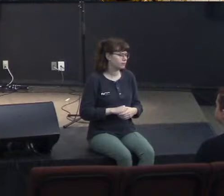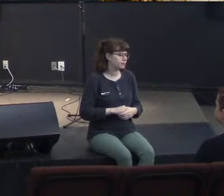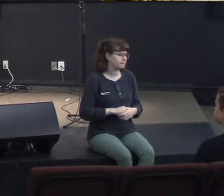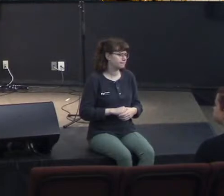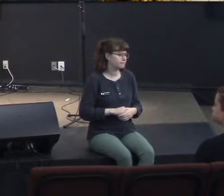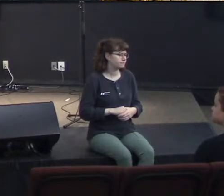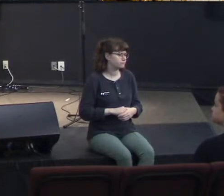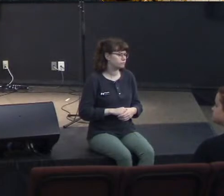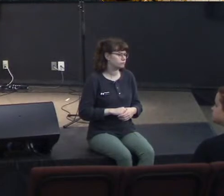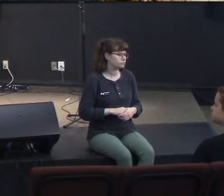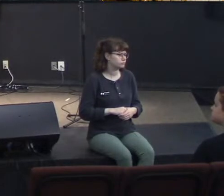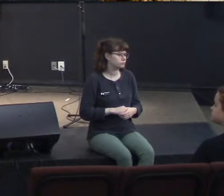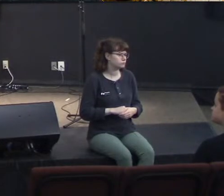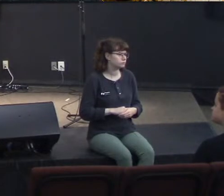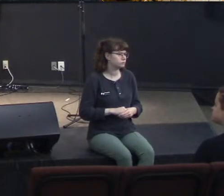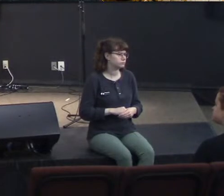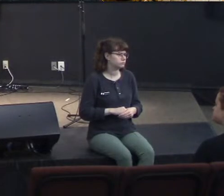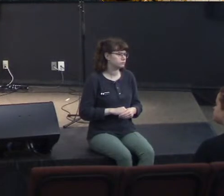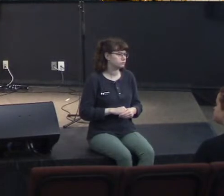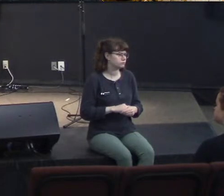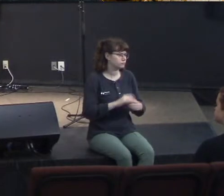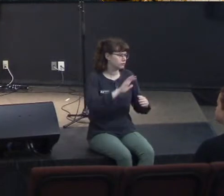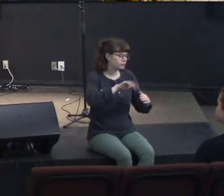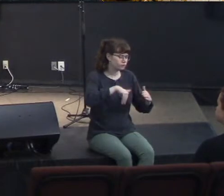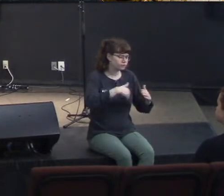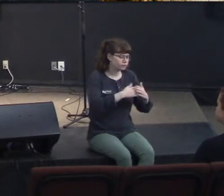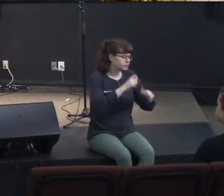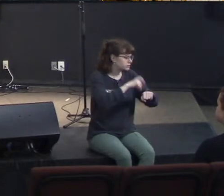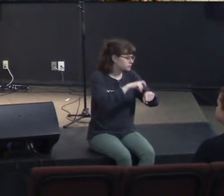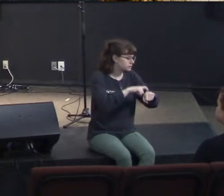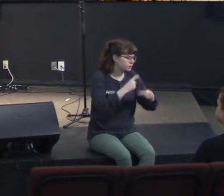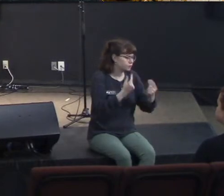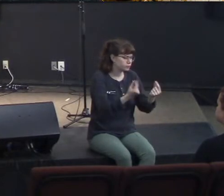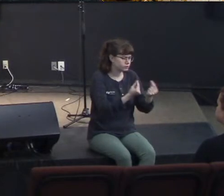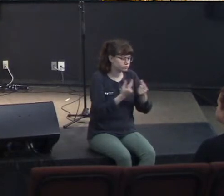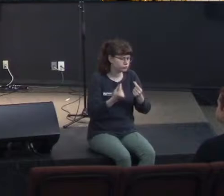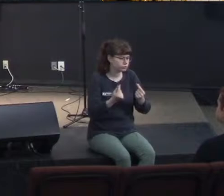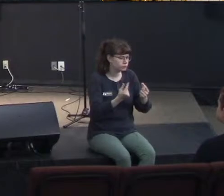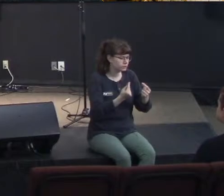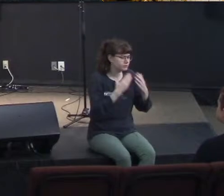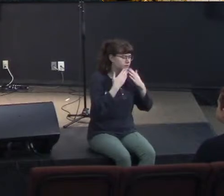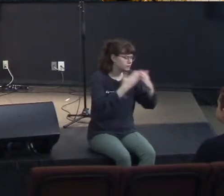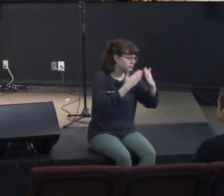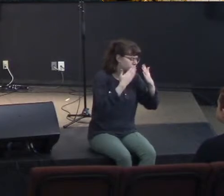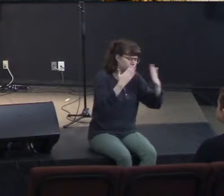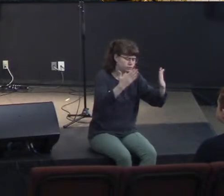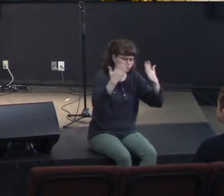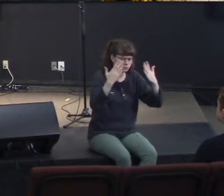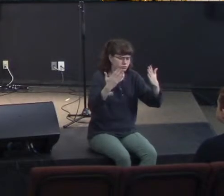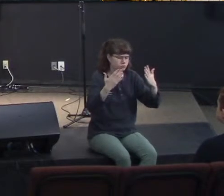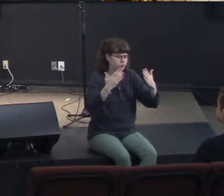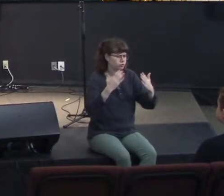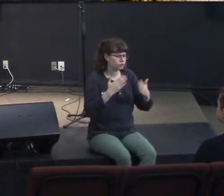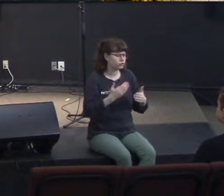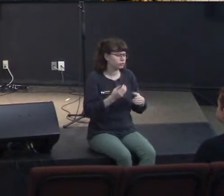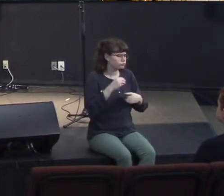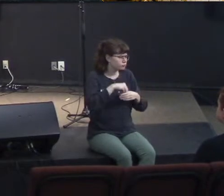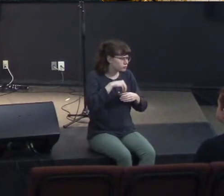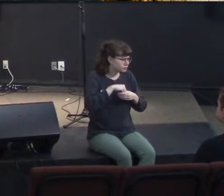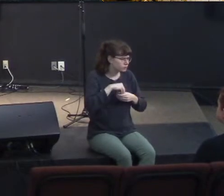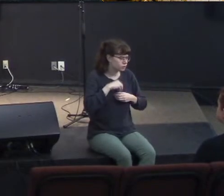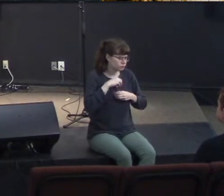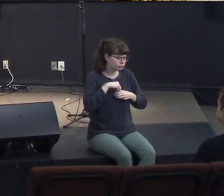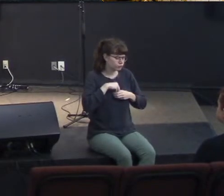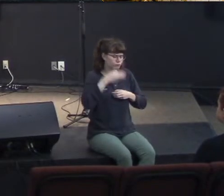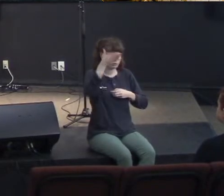to always, always, every time we do this, just to be full of gratefulness for you and for this group of people